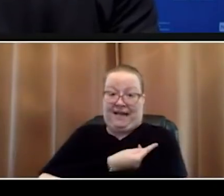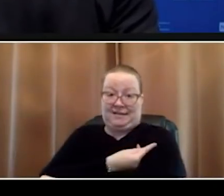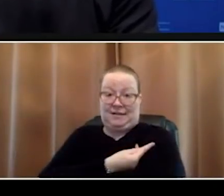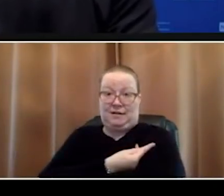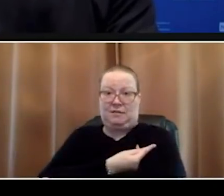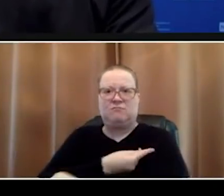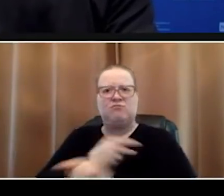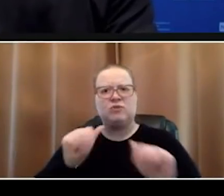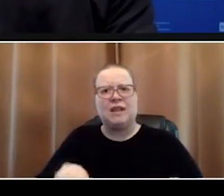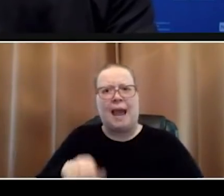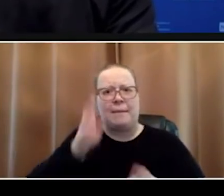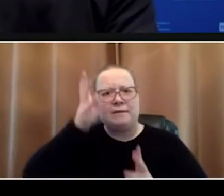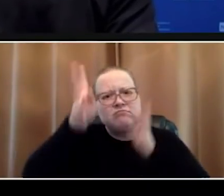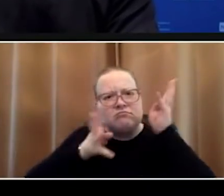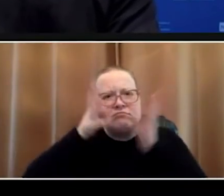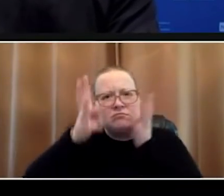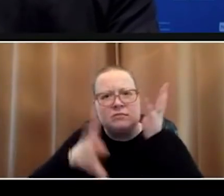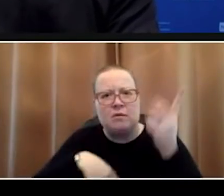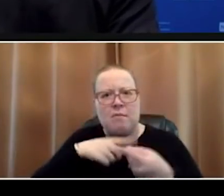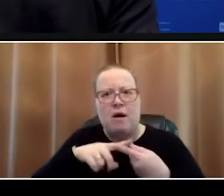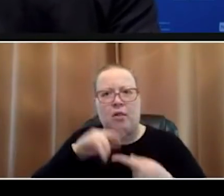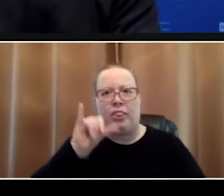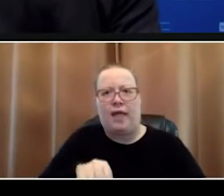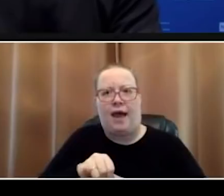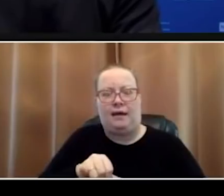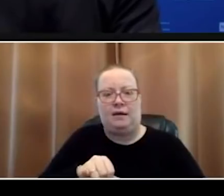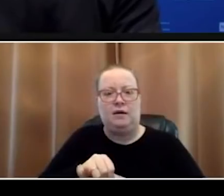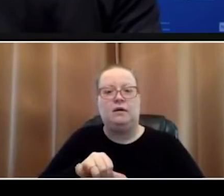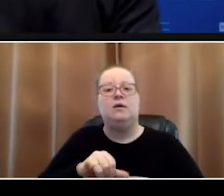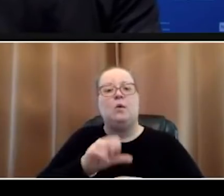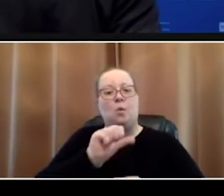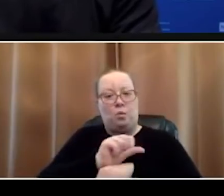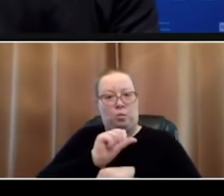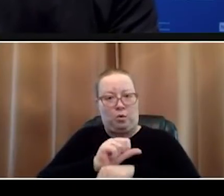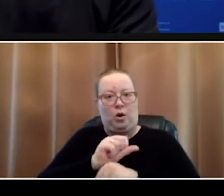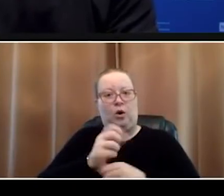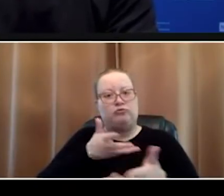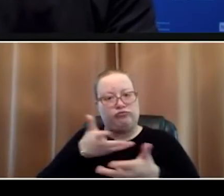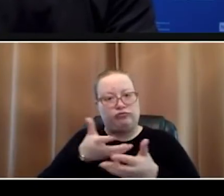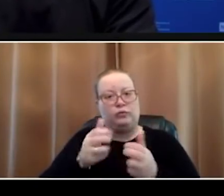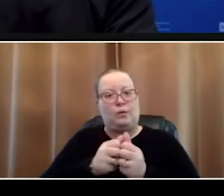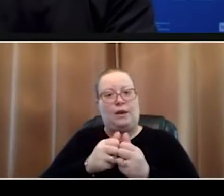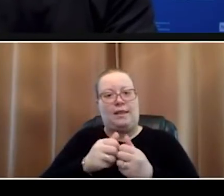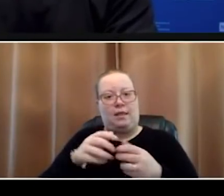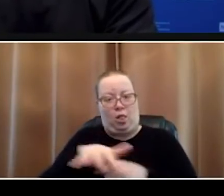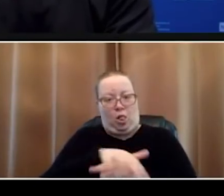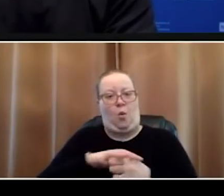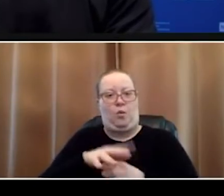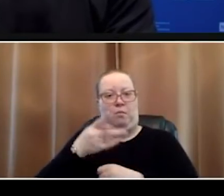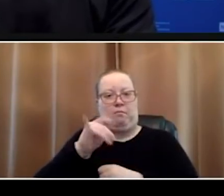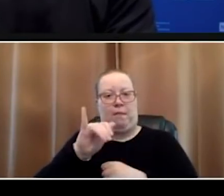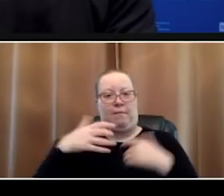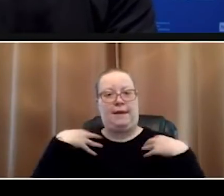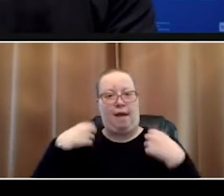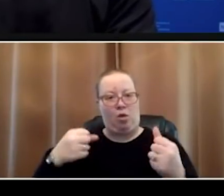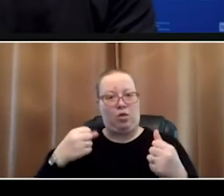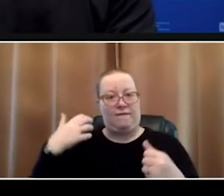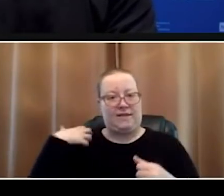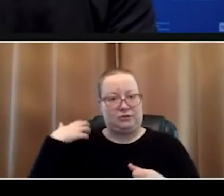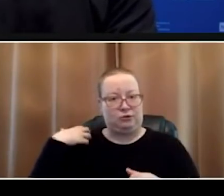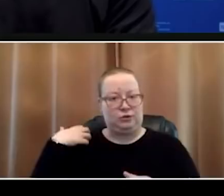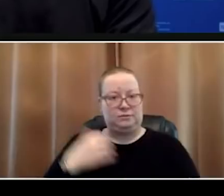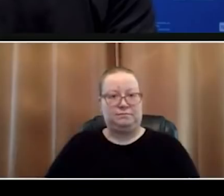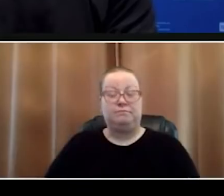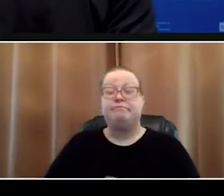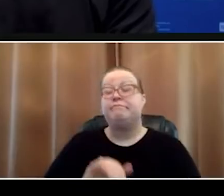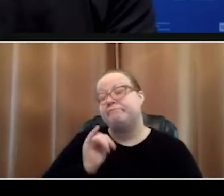that and Yeah. work with the local public health officials. Yeah, I mean, it's interesting because there are